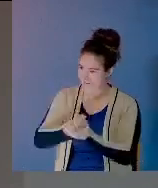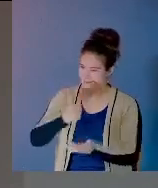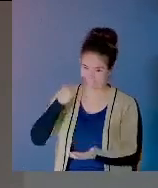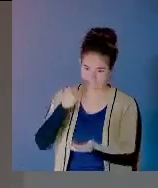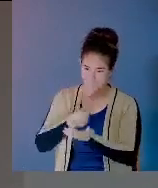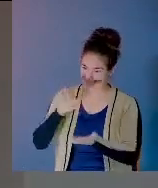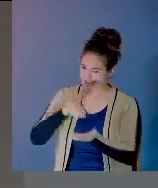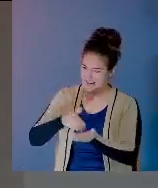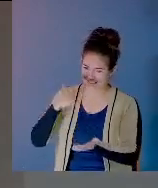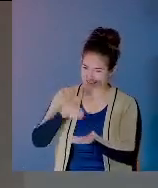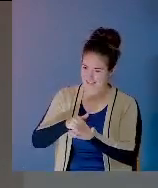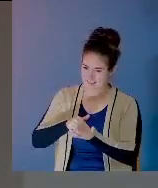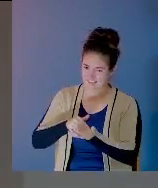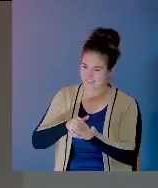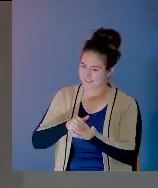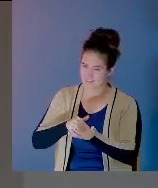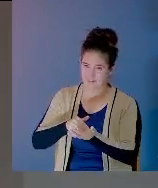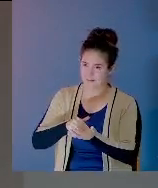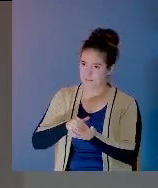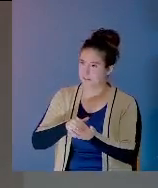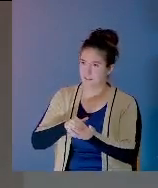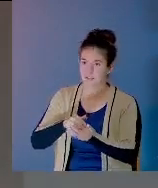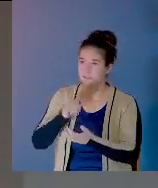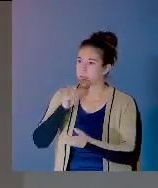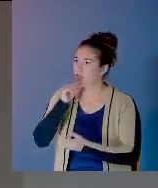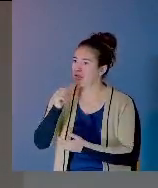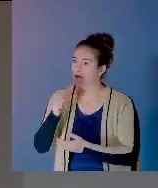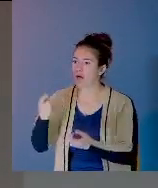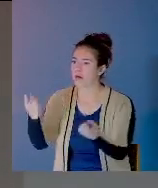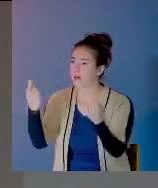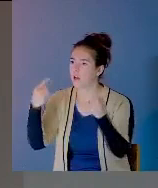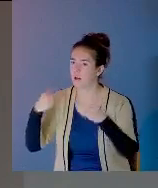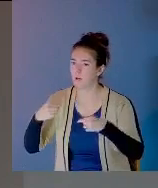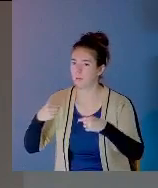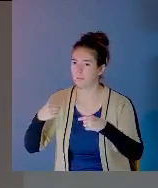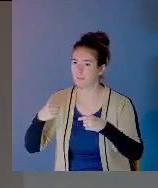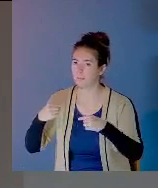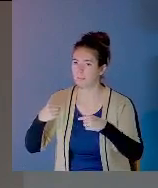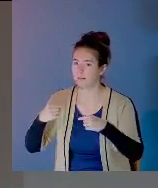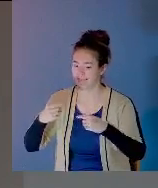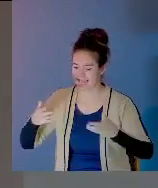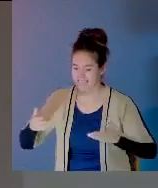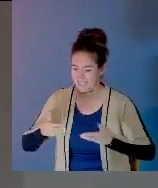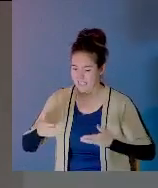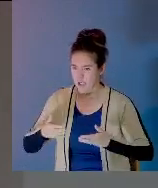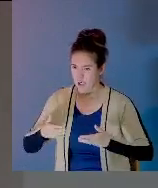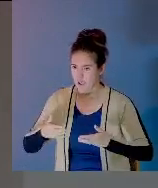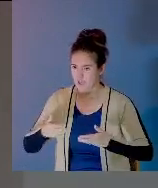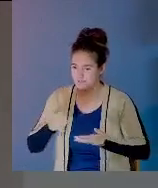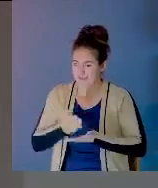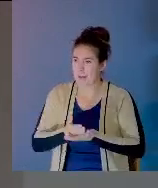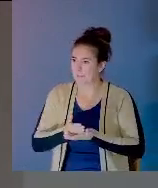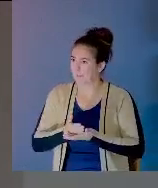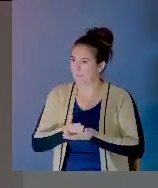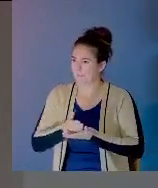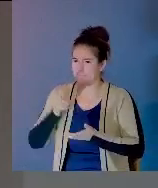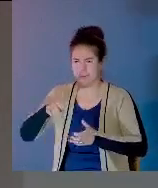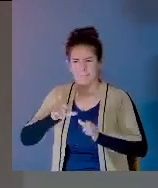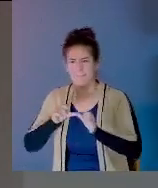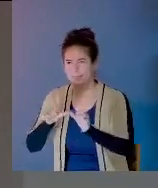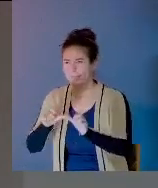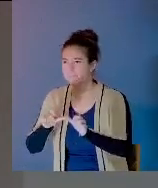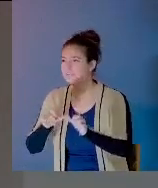bring you this far, Deja, to bring you this far. He's got a plan and he's got a purpose. Thank you, sweetheart, for sharing your heart. I love